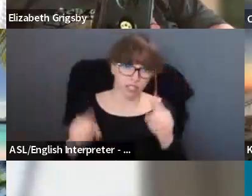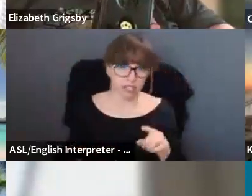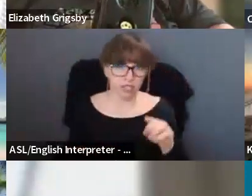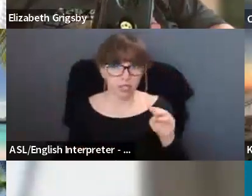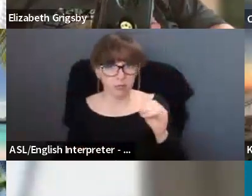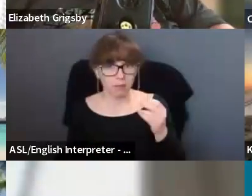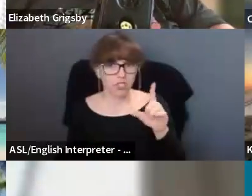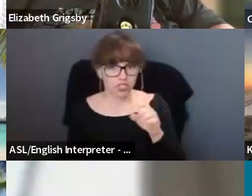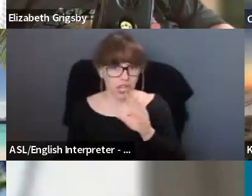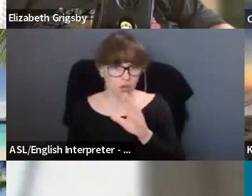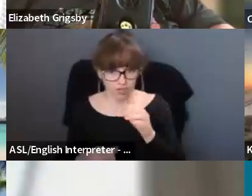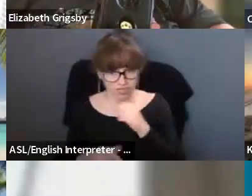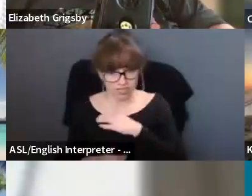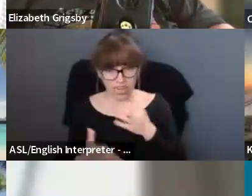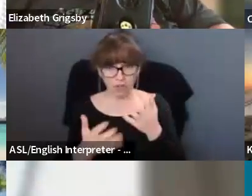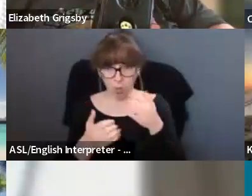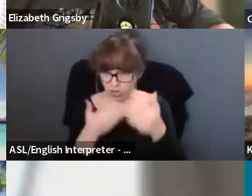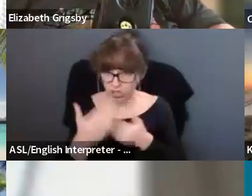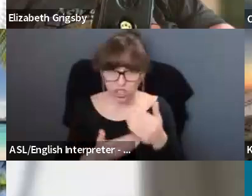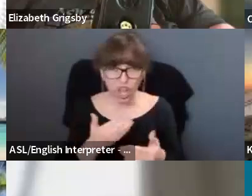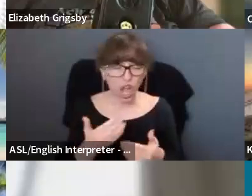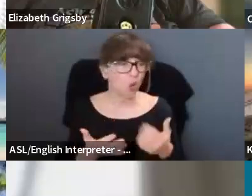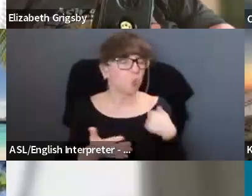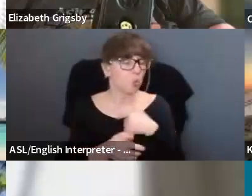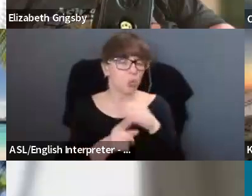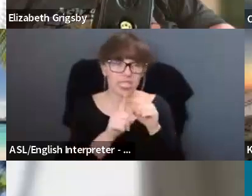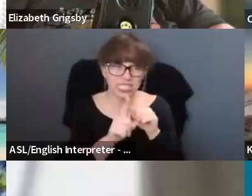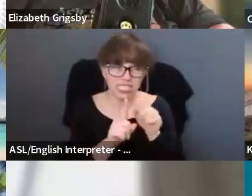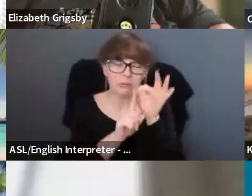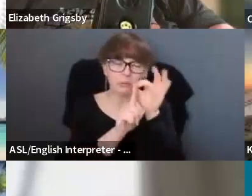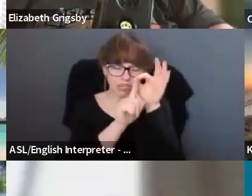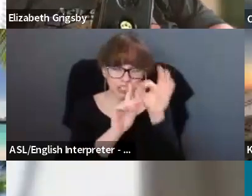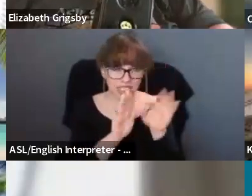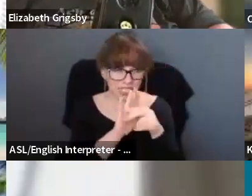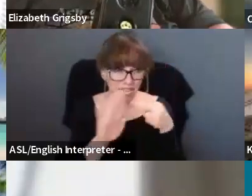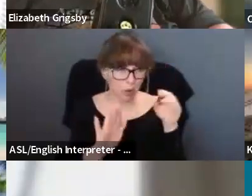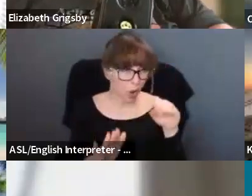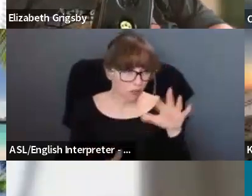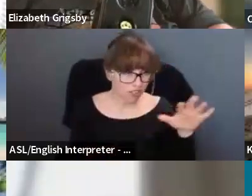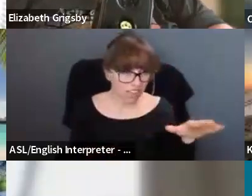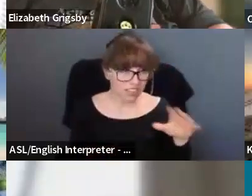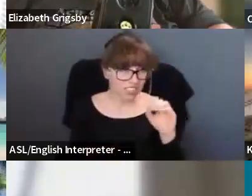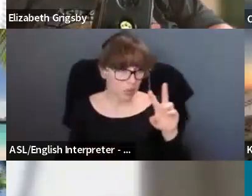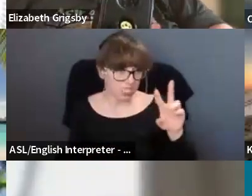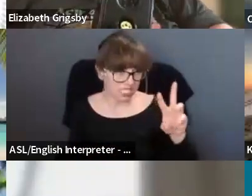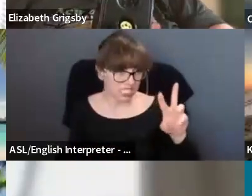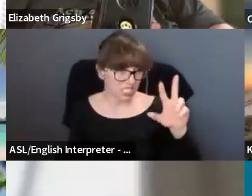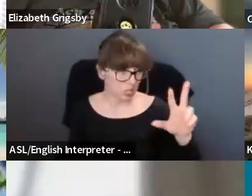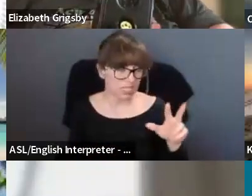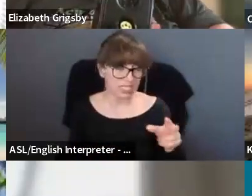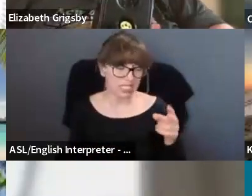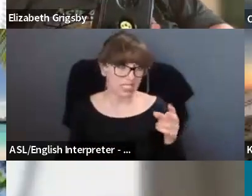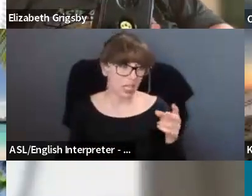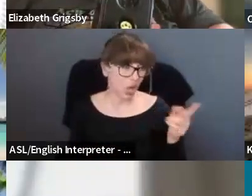going. We specially categorize the 055s, the 063s, some of those different ones that don't